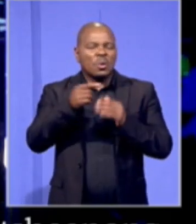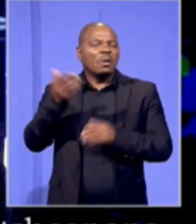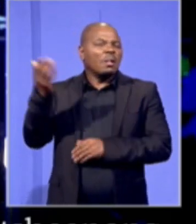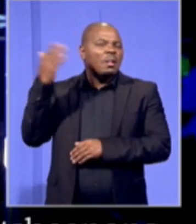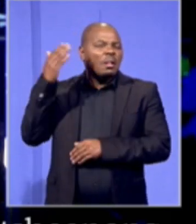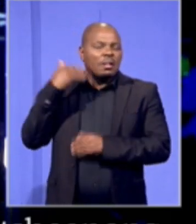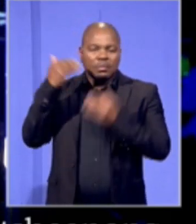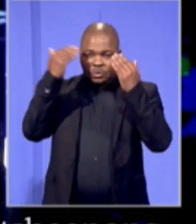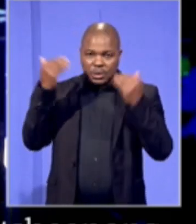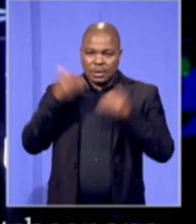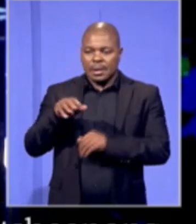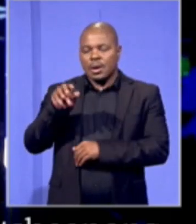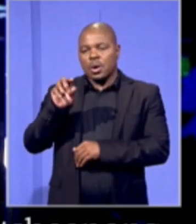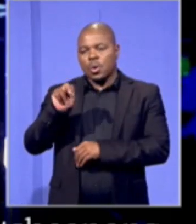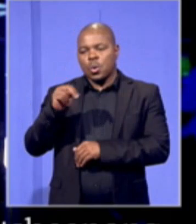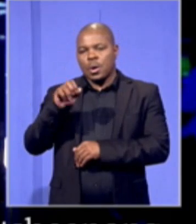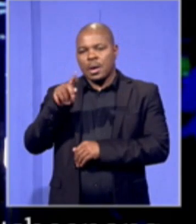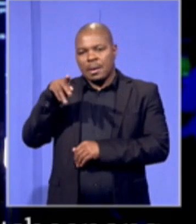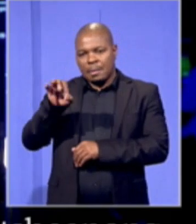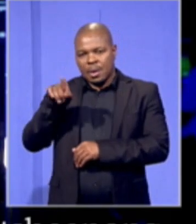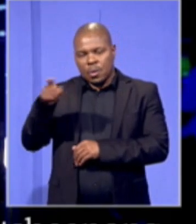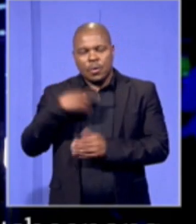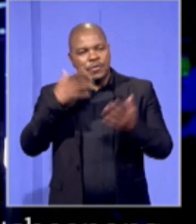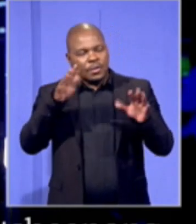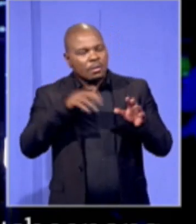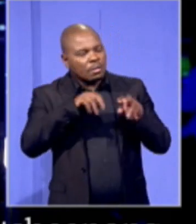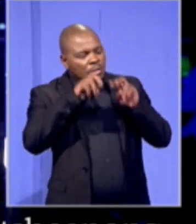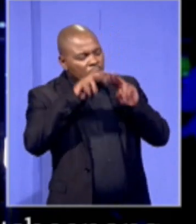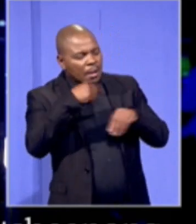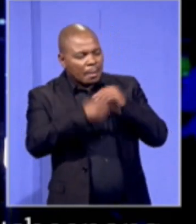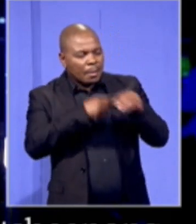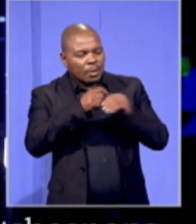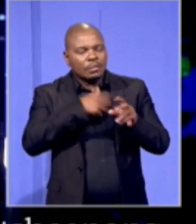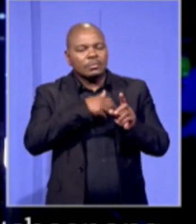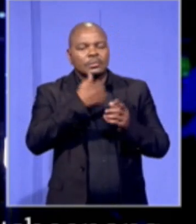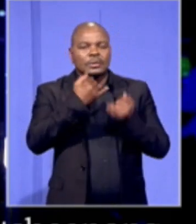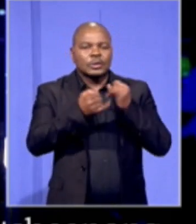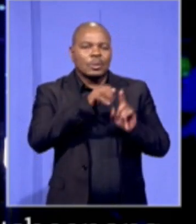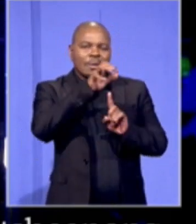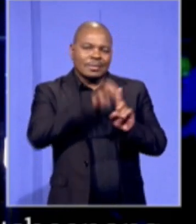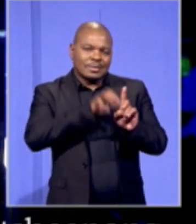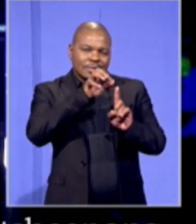tse fitileng ho fuputsa tletlebo ya pele ya tlhekefetso ya thobalano lekgotleng la boahlodi la Afrika Borwa.